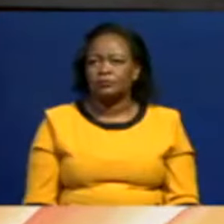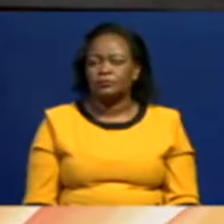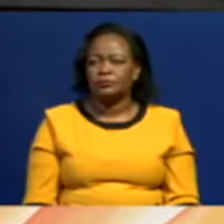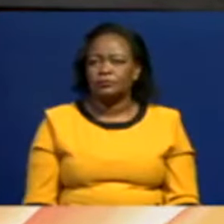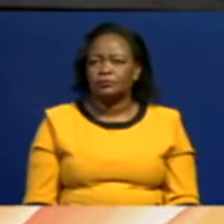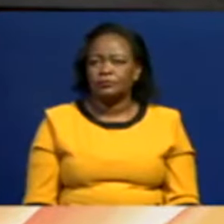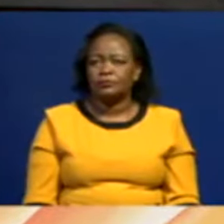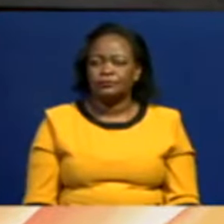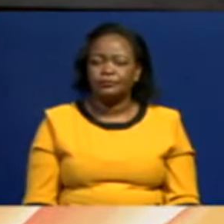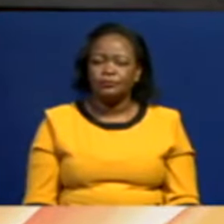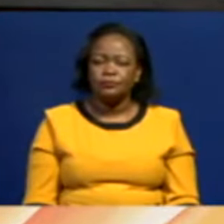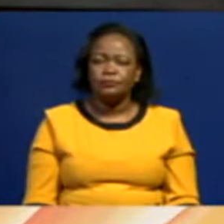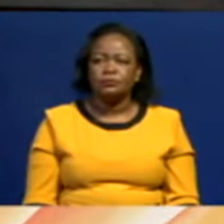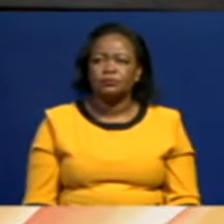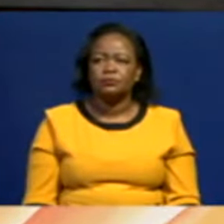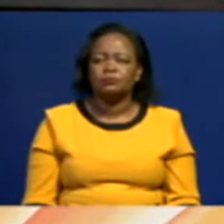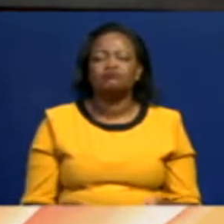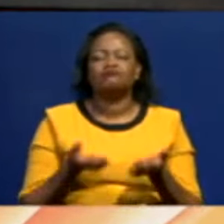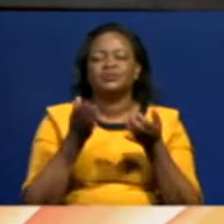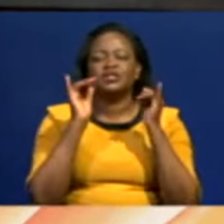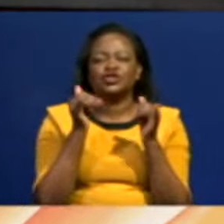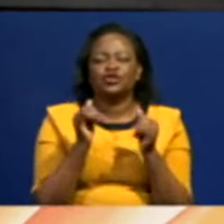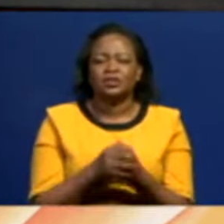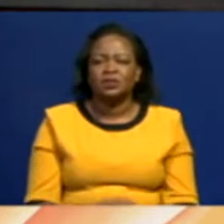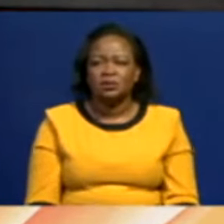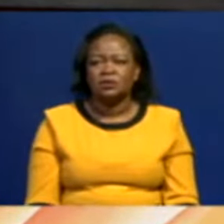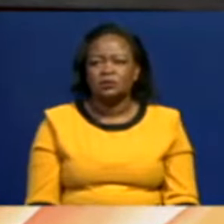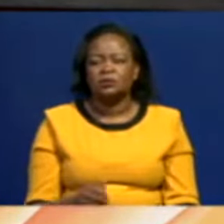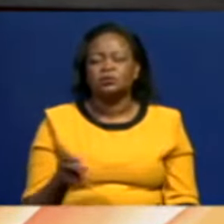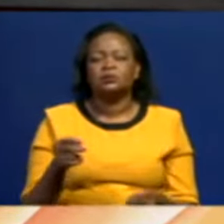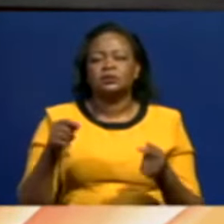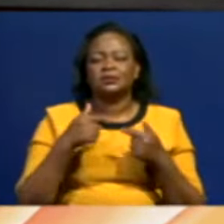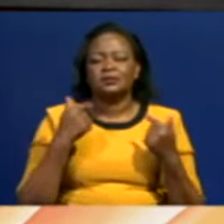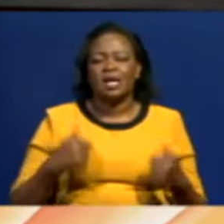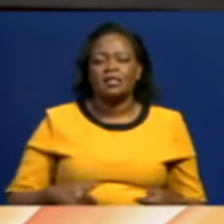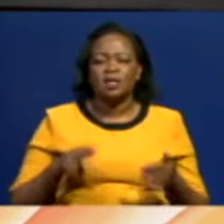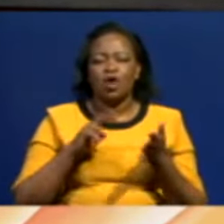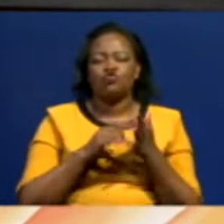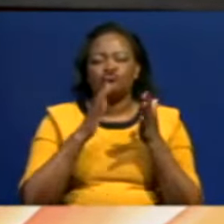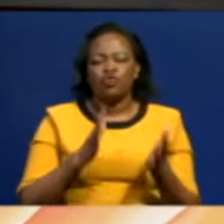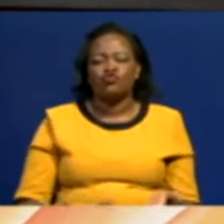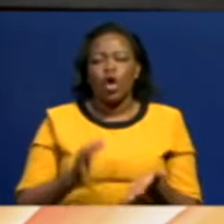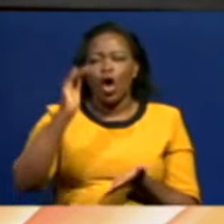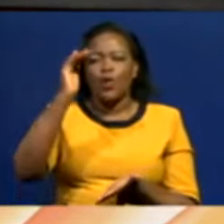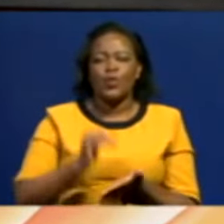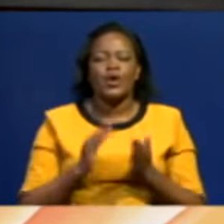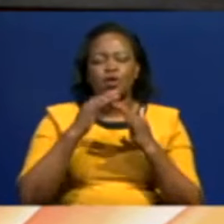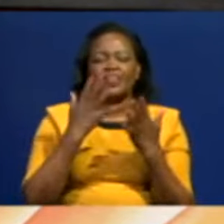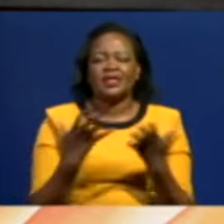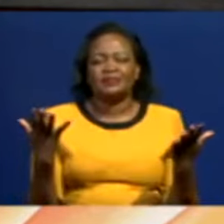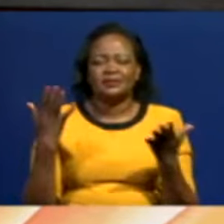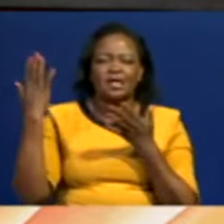And now on news making headlines in the business world, Chinese contractors plan to cut down on housing material imports